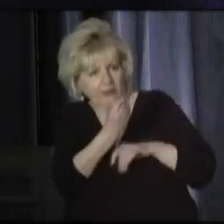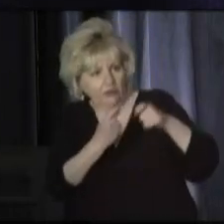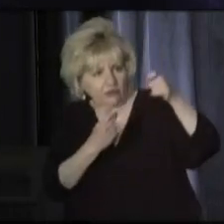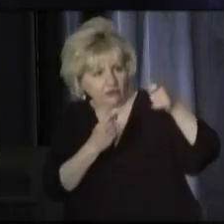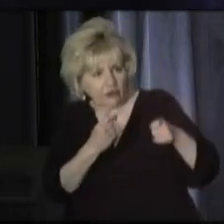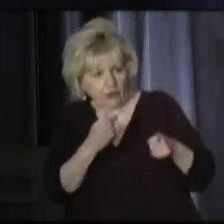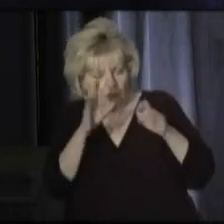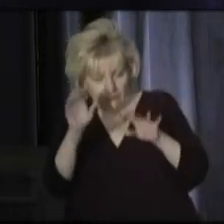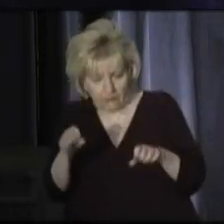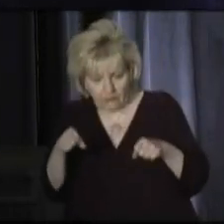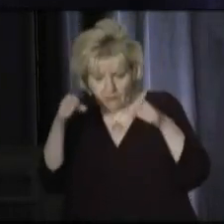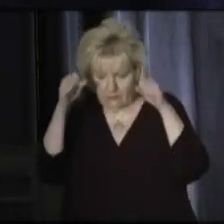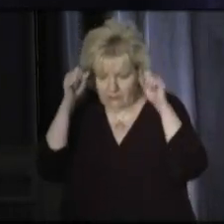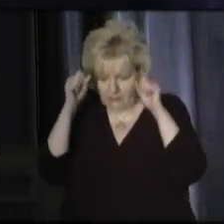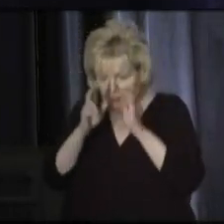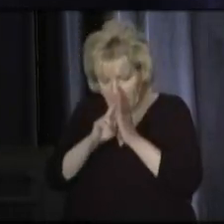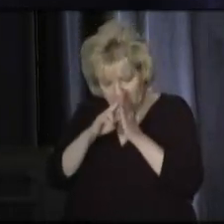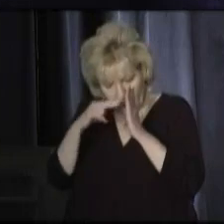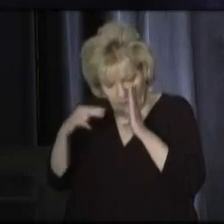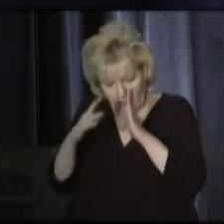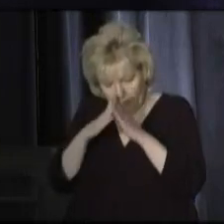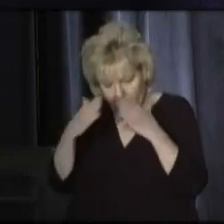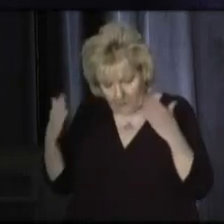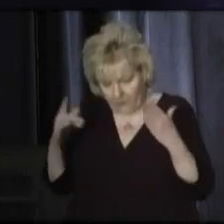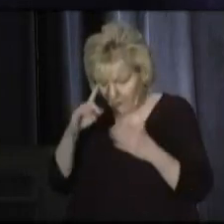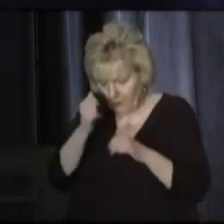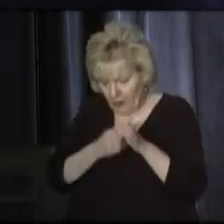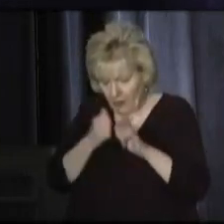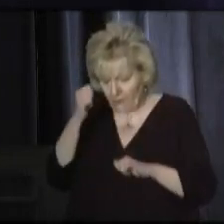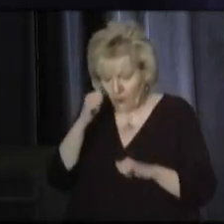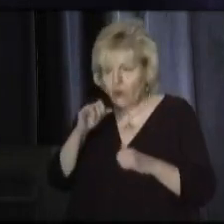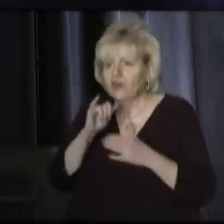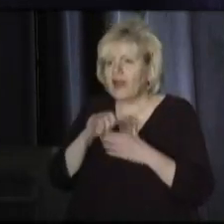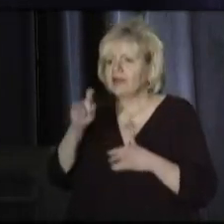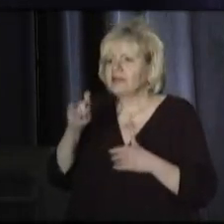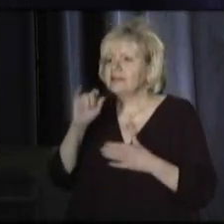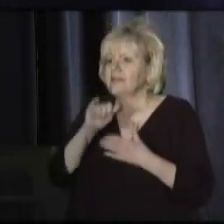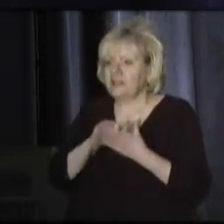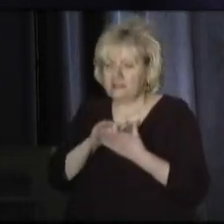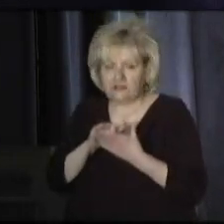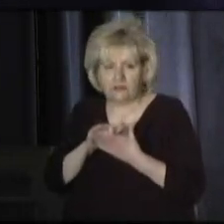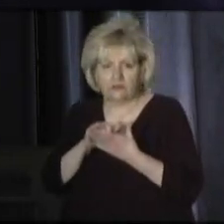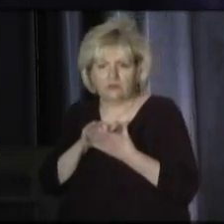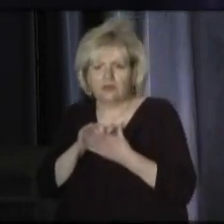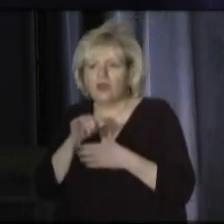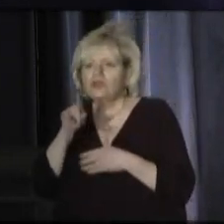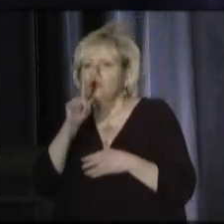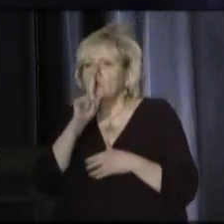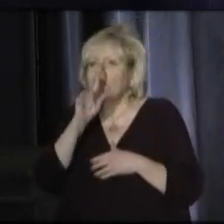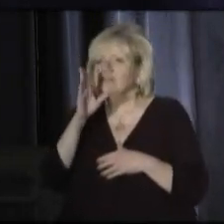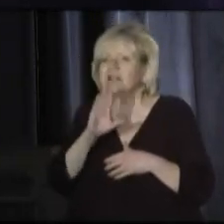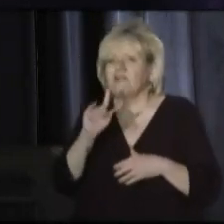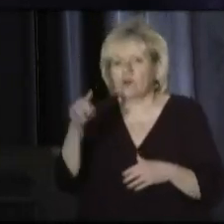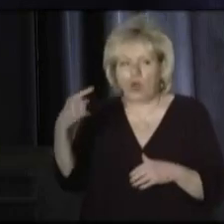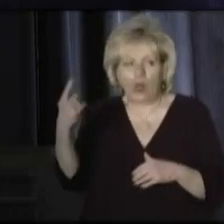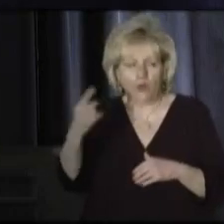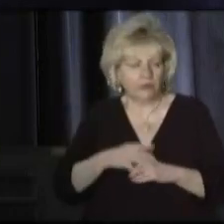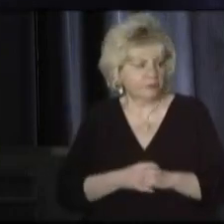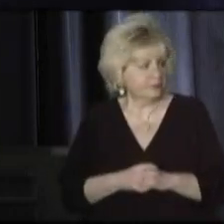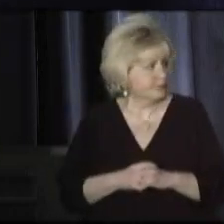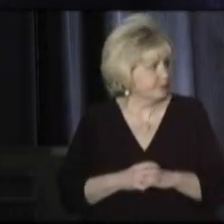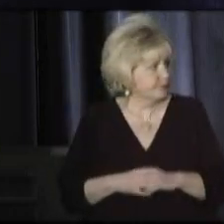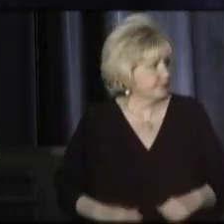felt exploitative to me. Why couldn't she write her story as a fiction, like a novel or something, Trace had asked,